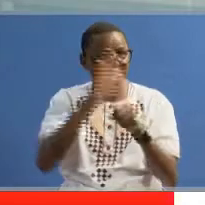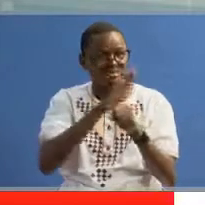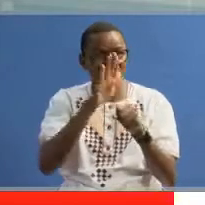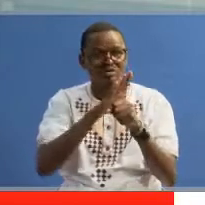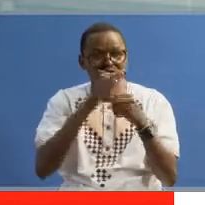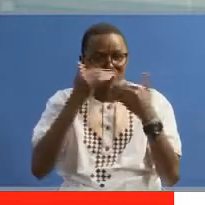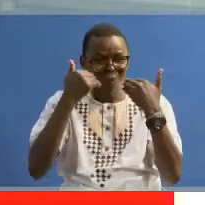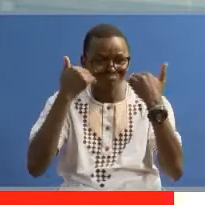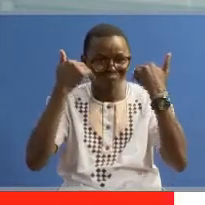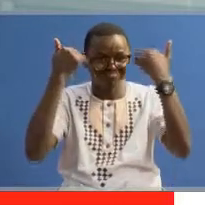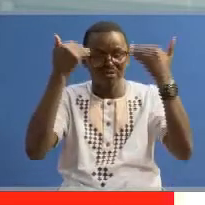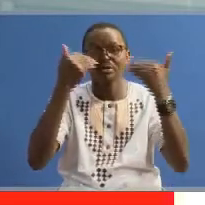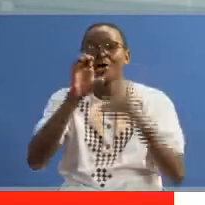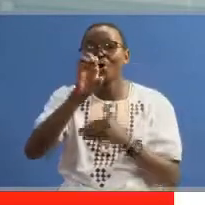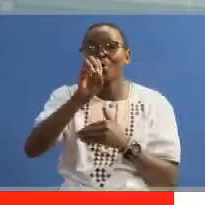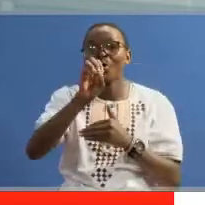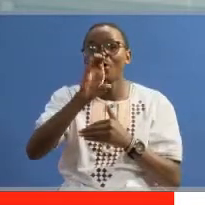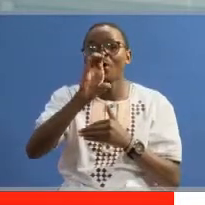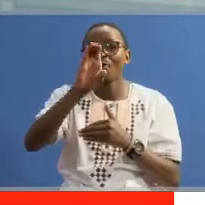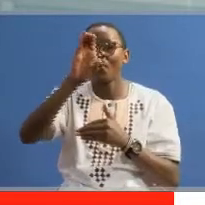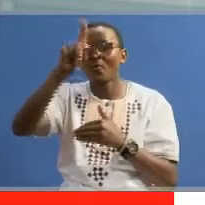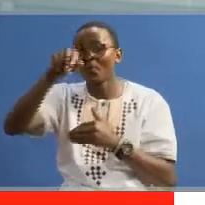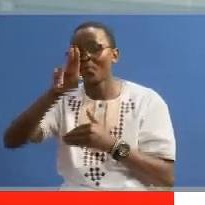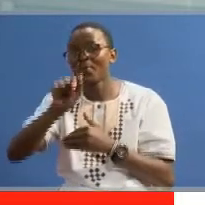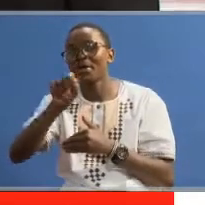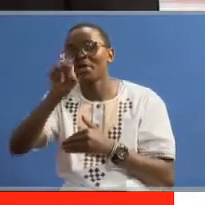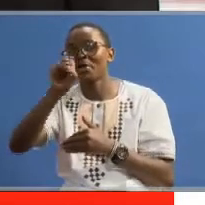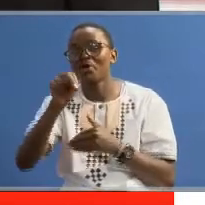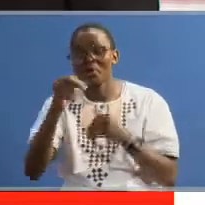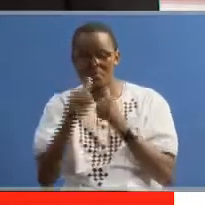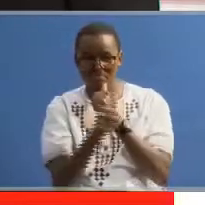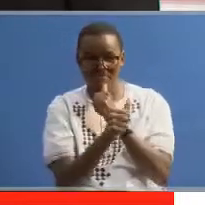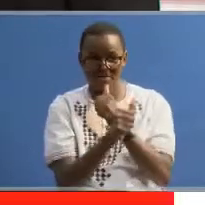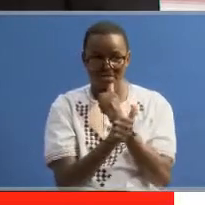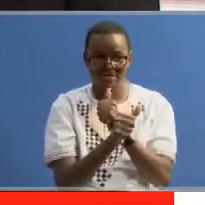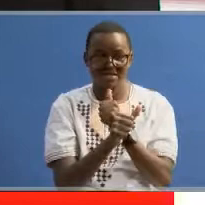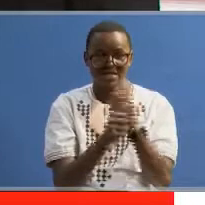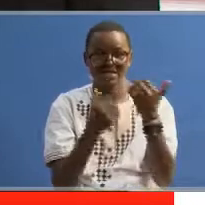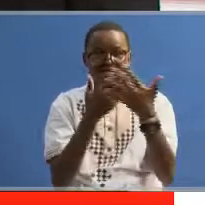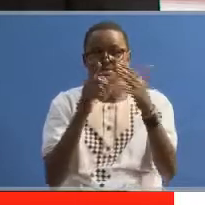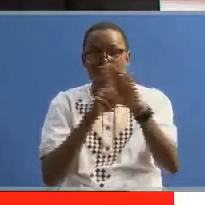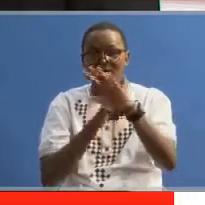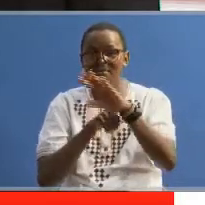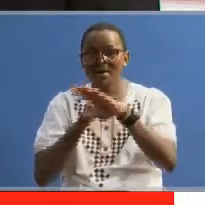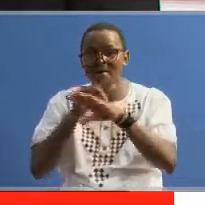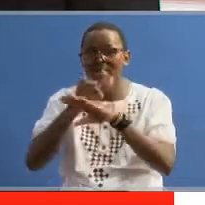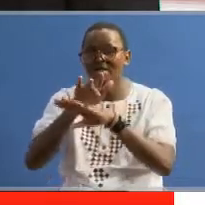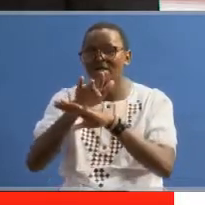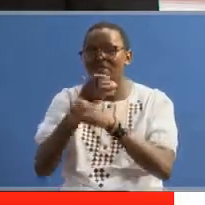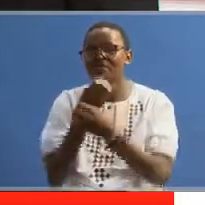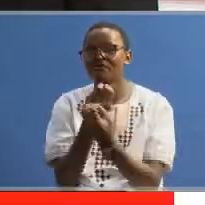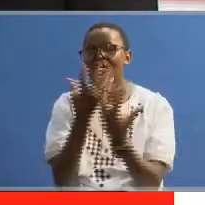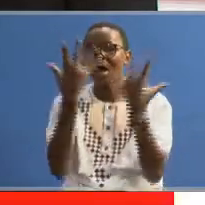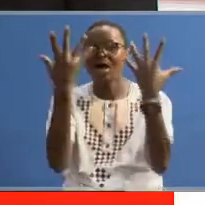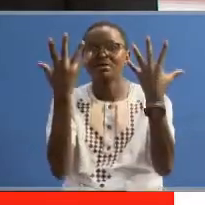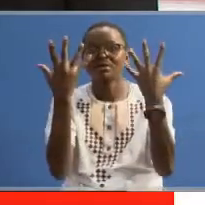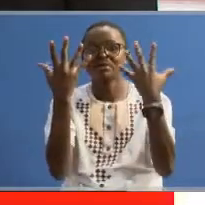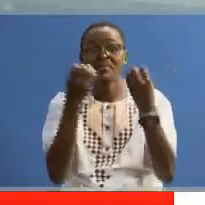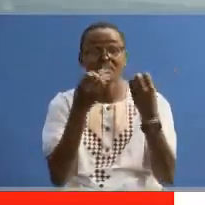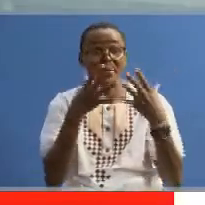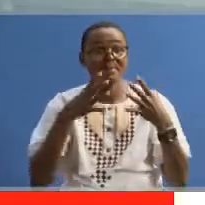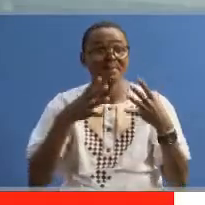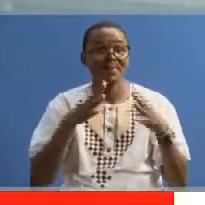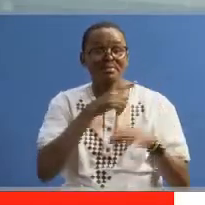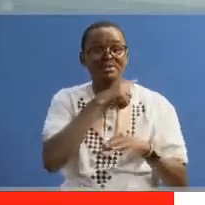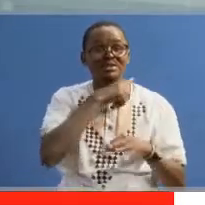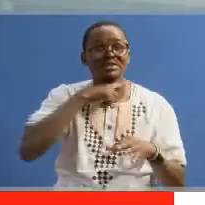trauma. Occupational hazards. Yes, occupational hazards. Daily, right. Because sometimes they are sent, there's a fire, so many people have